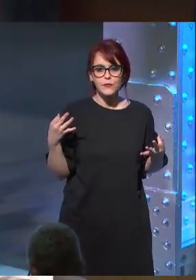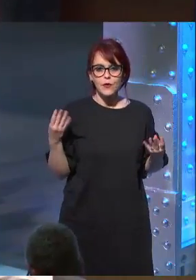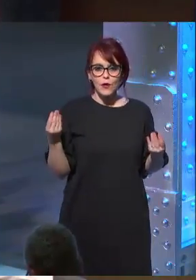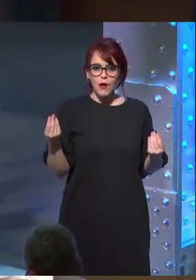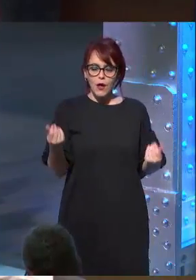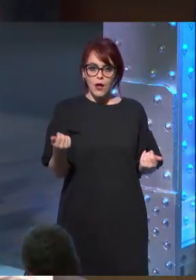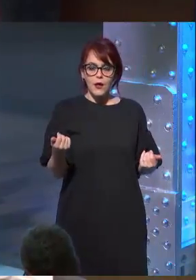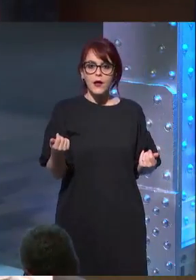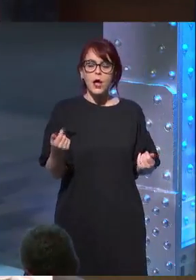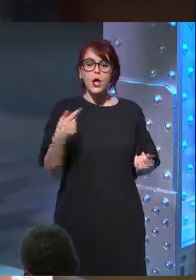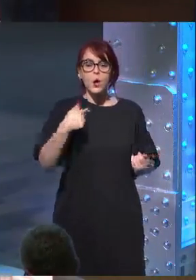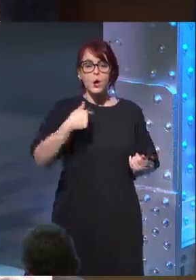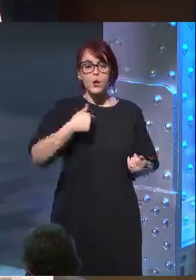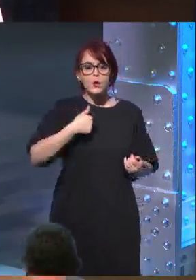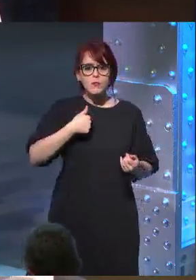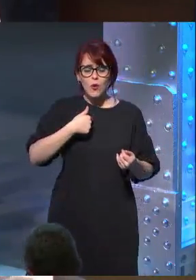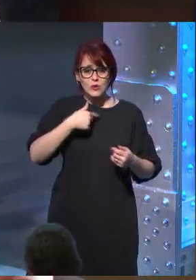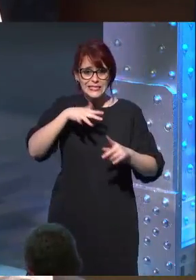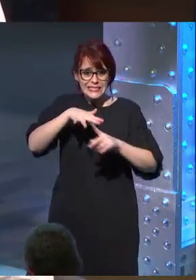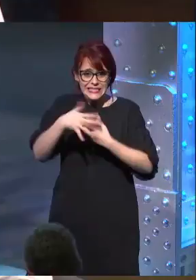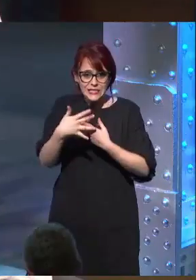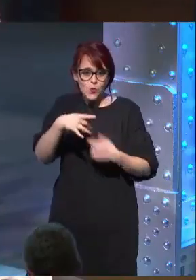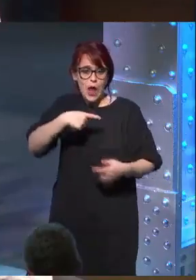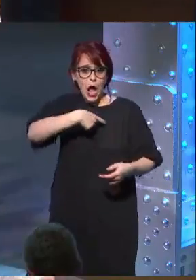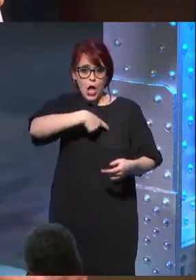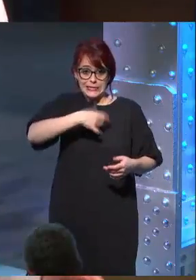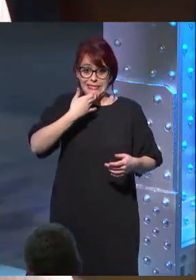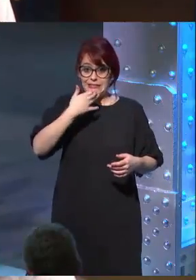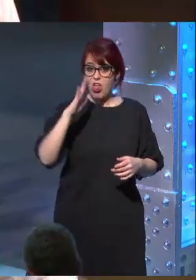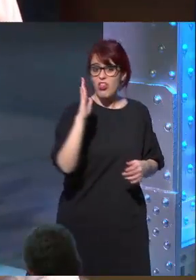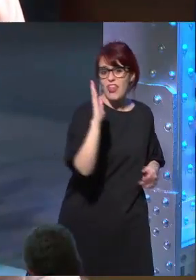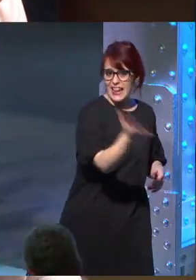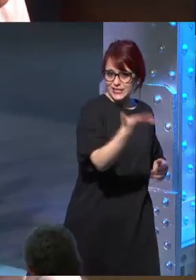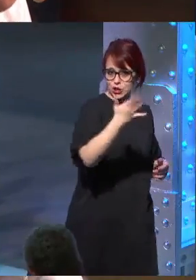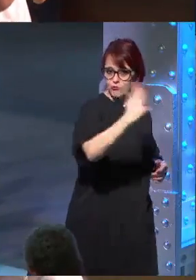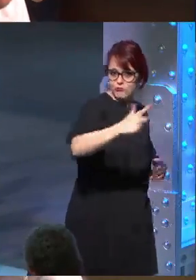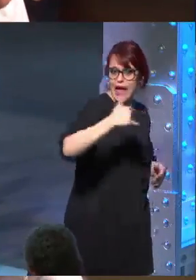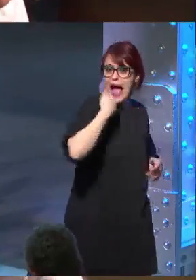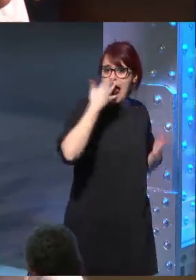we need to highlight it better, because nowadays it's almost impossible.